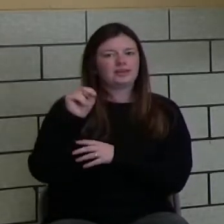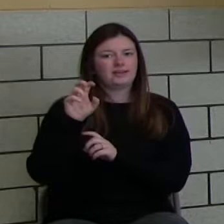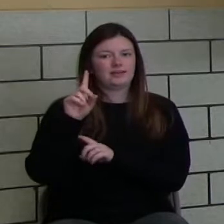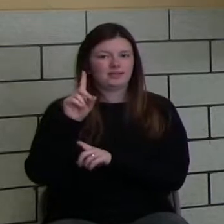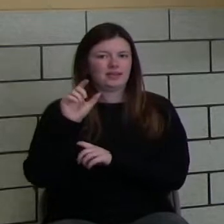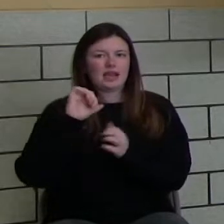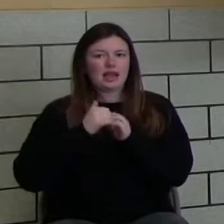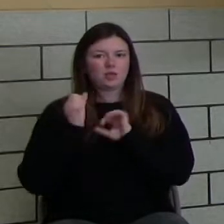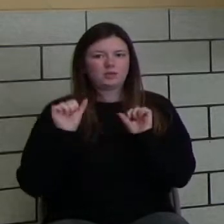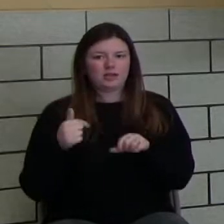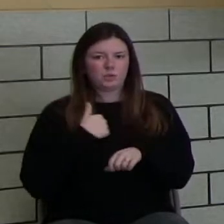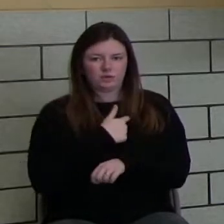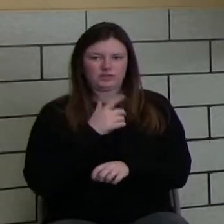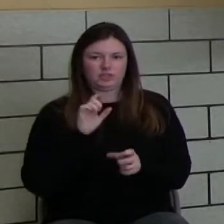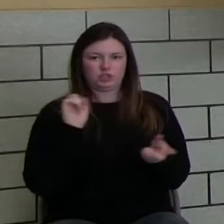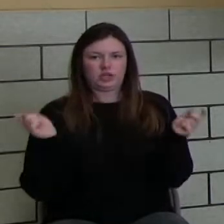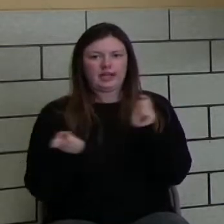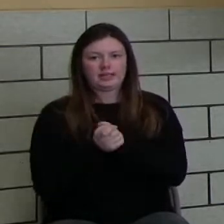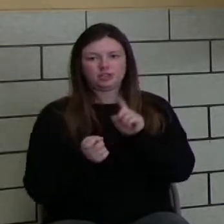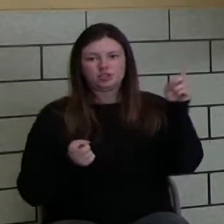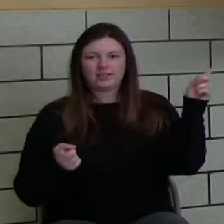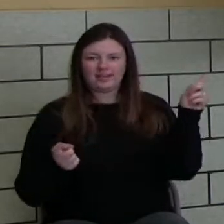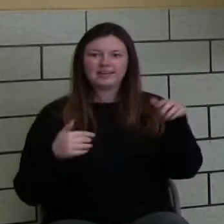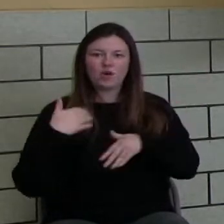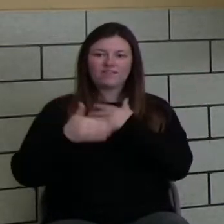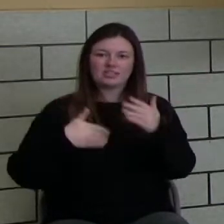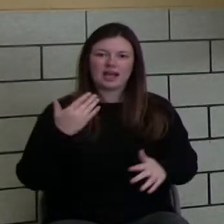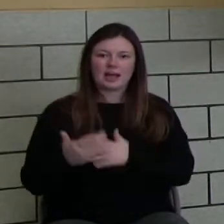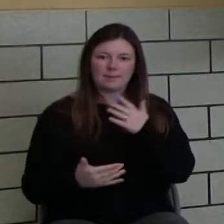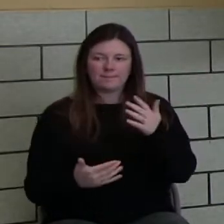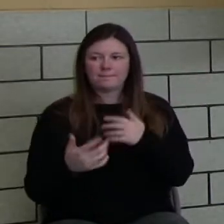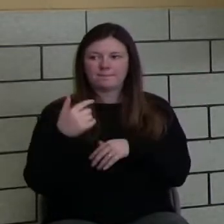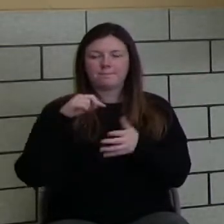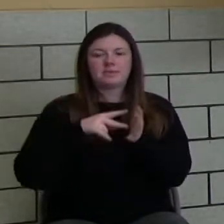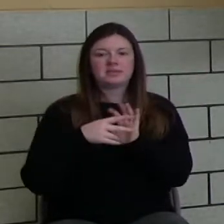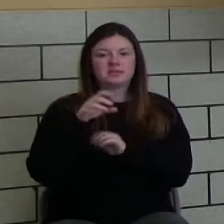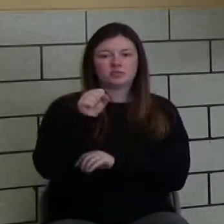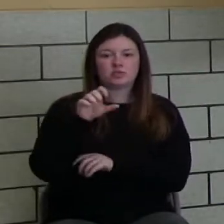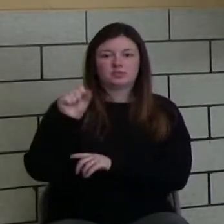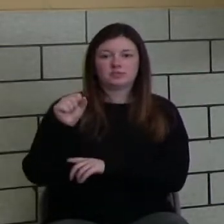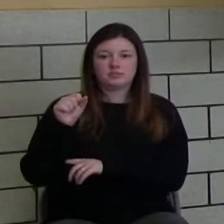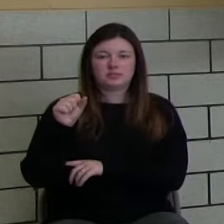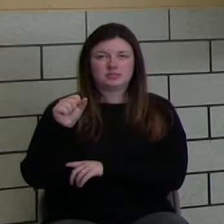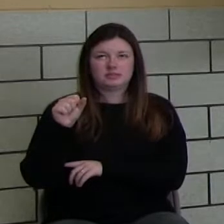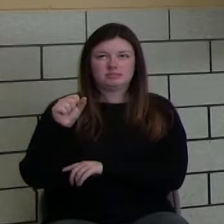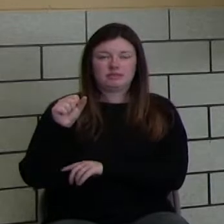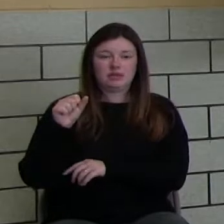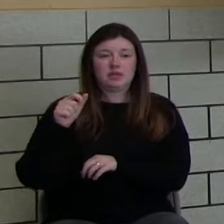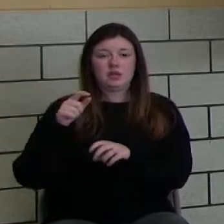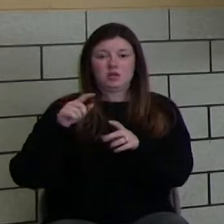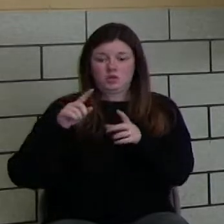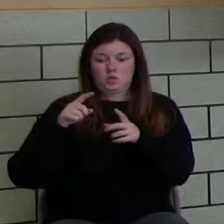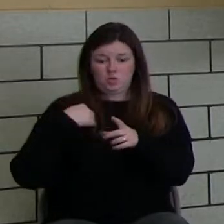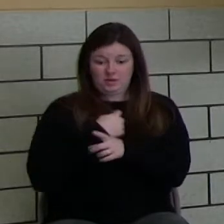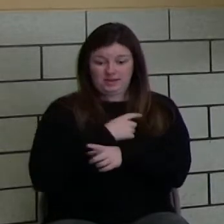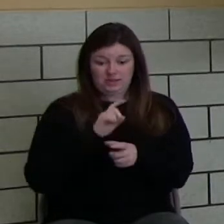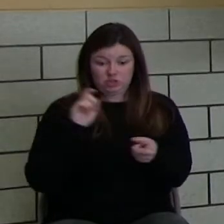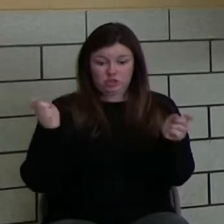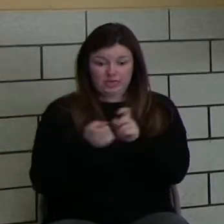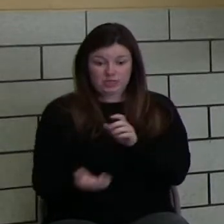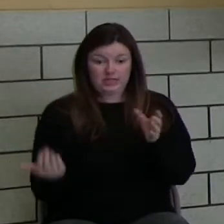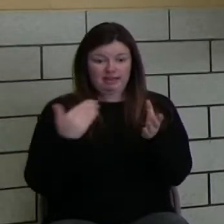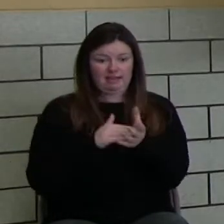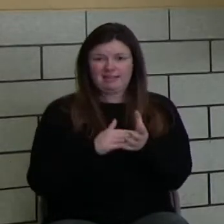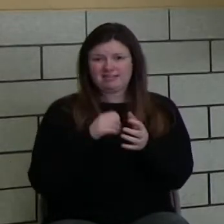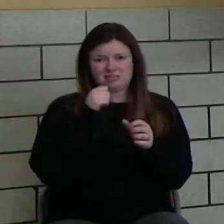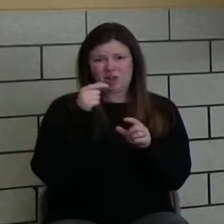incrementally changed over time so that Streetscape's not 40 years old the next time it's changed, right?